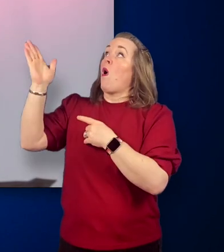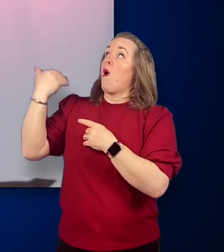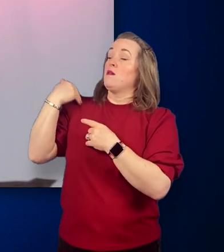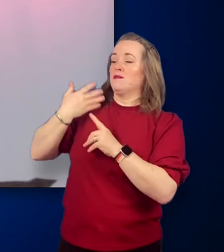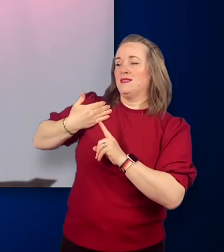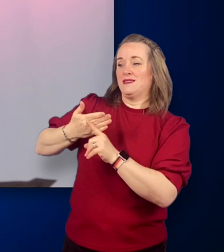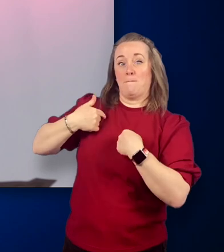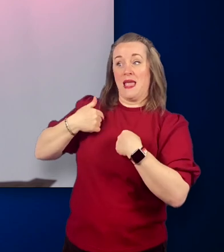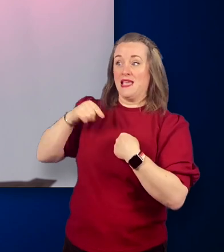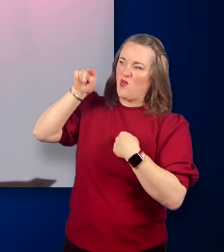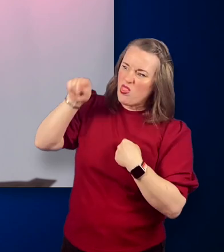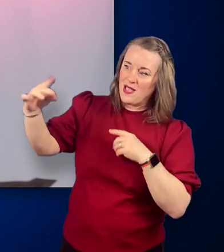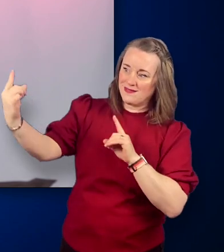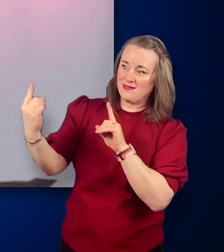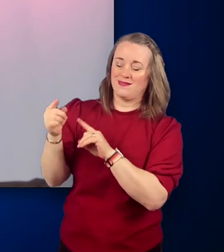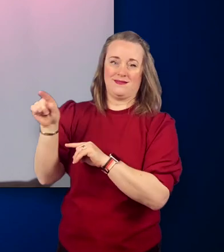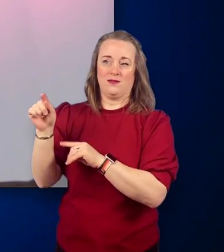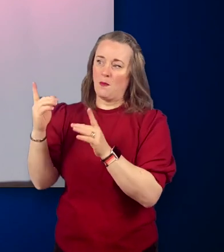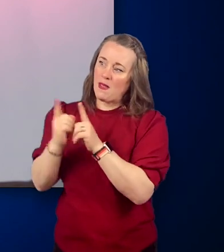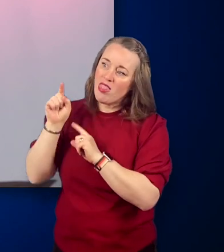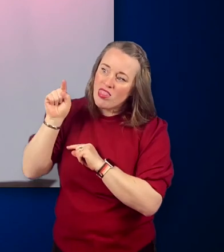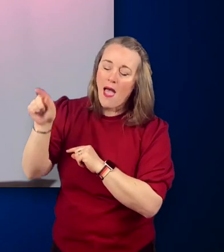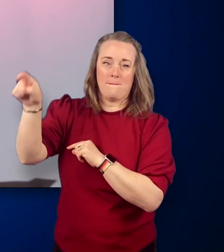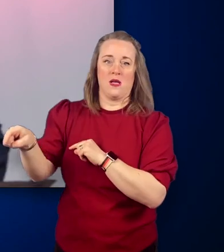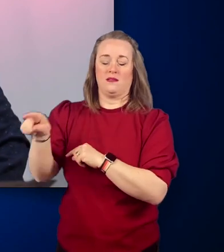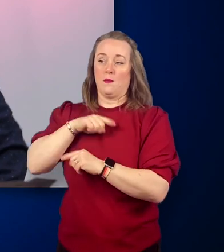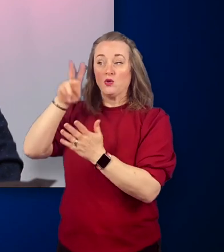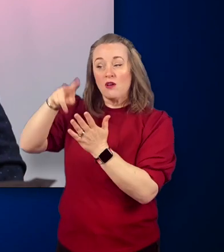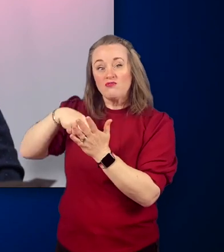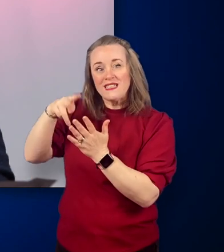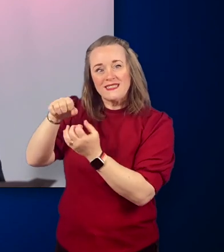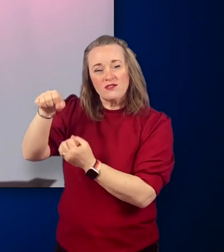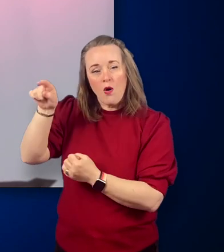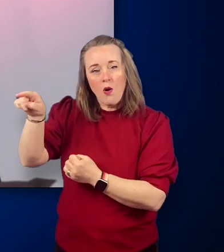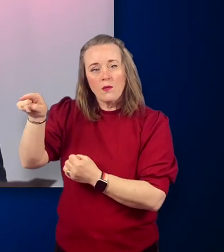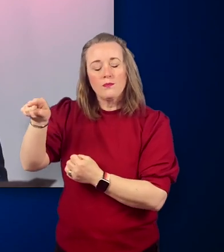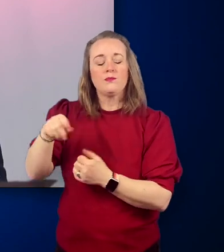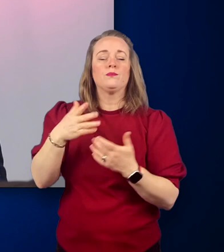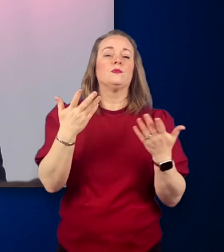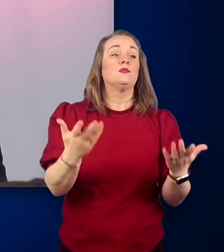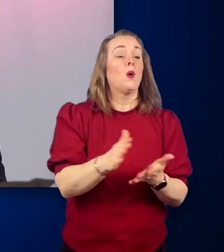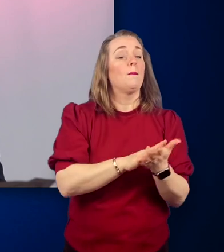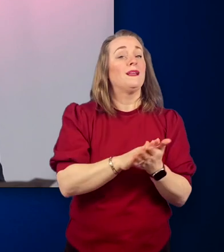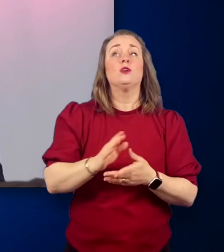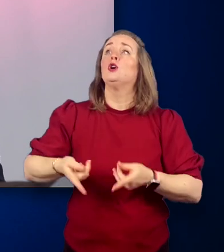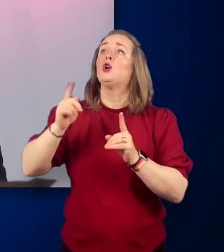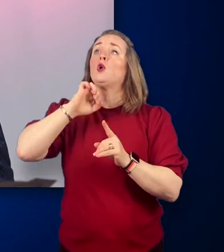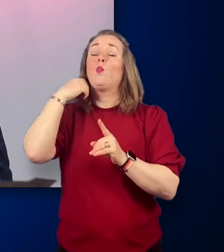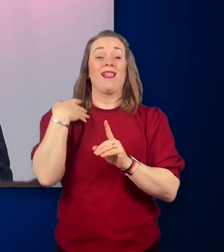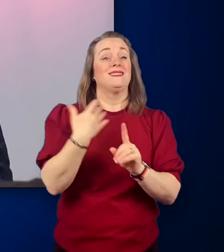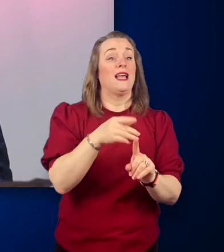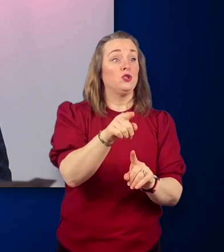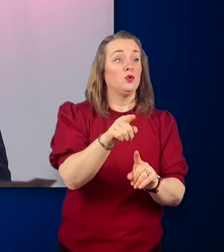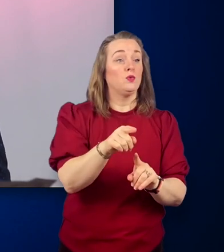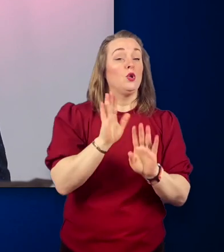to this person for such a time as this. See, until you go, you don't know what's happening in